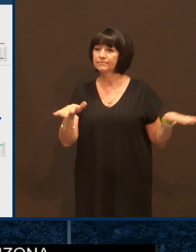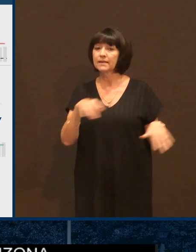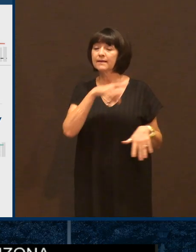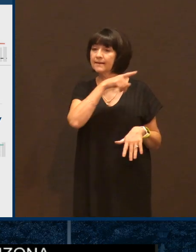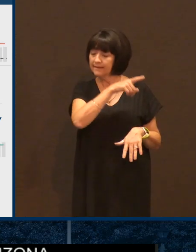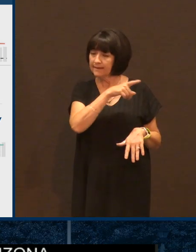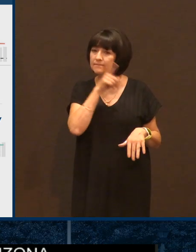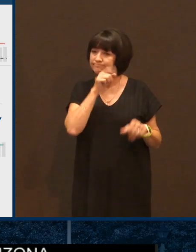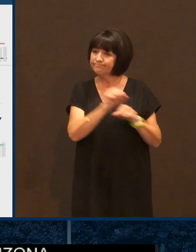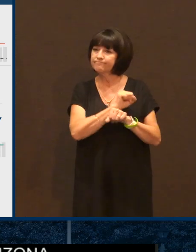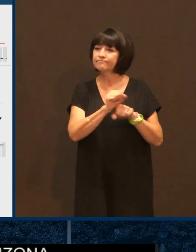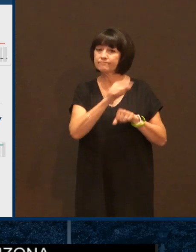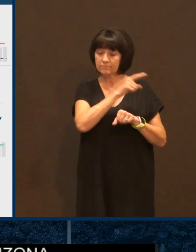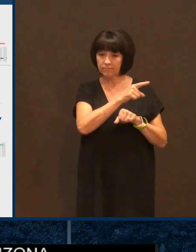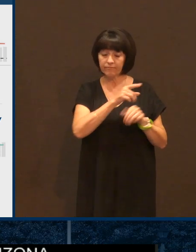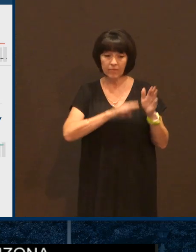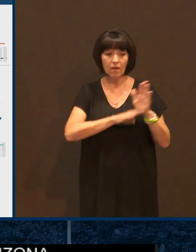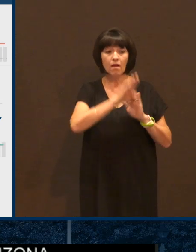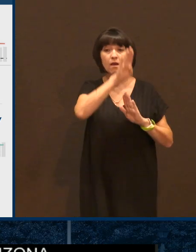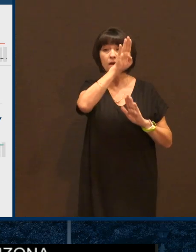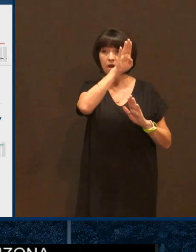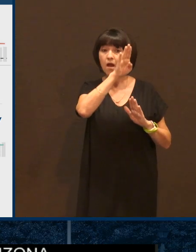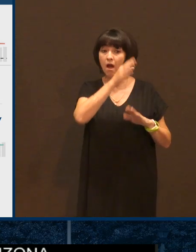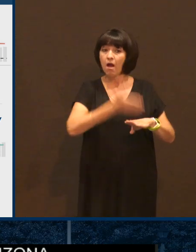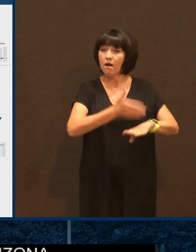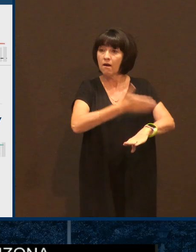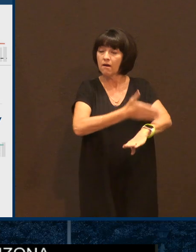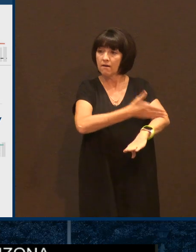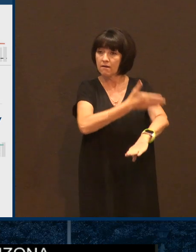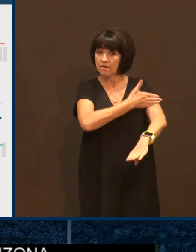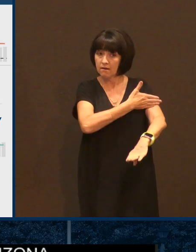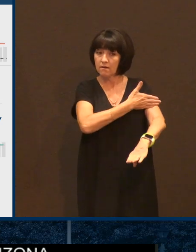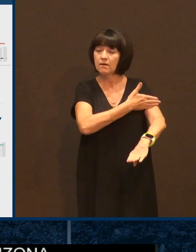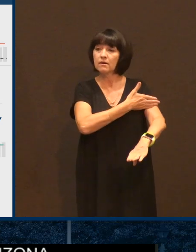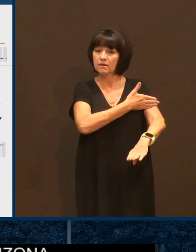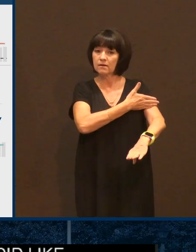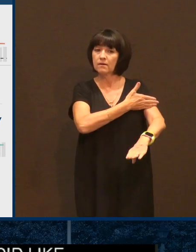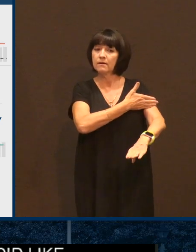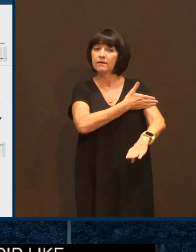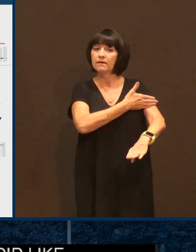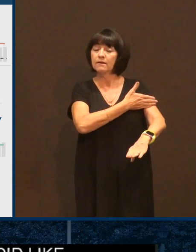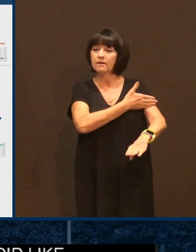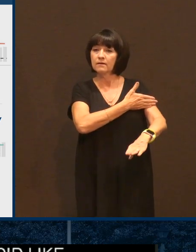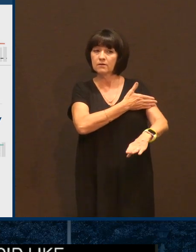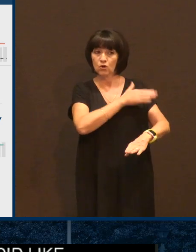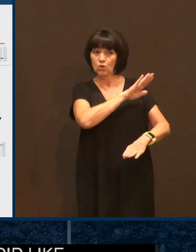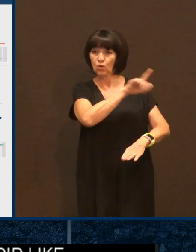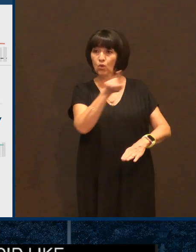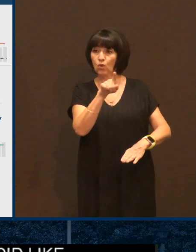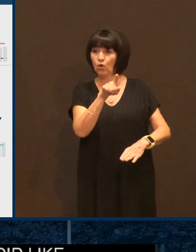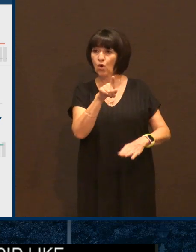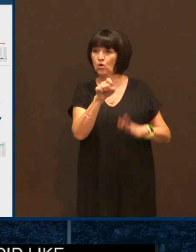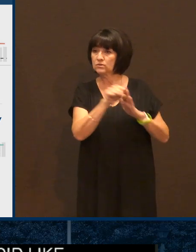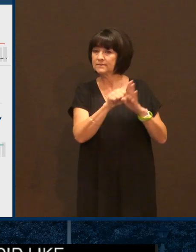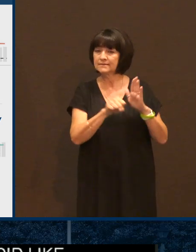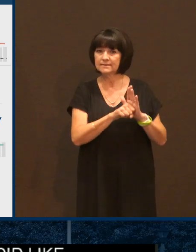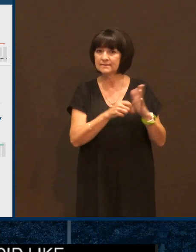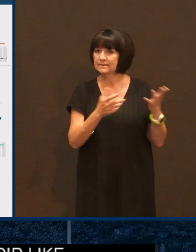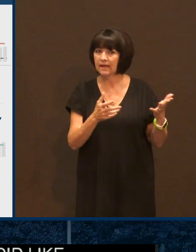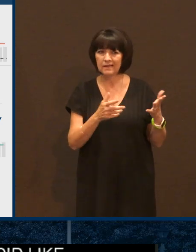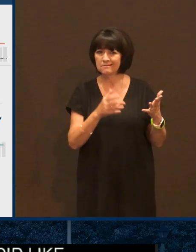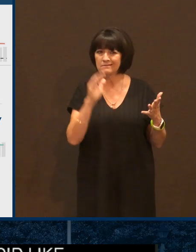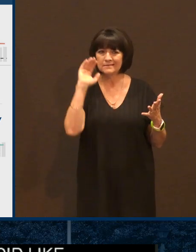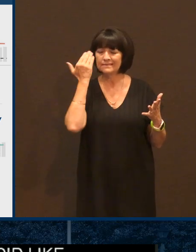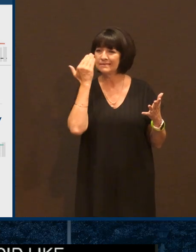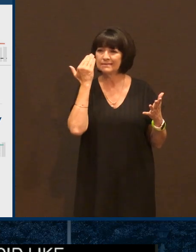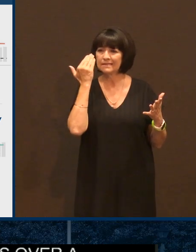peak and saw improving conditions really over close to a month period of time. Those states really never peaked out. They